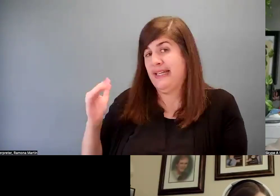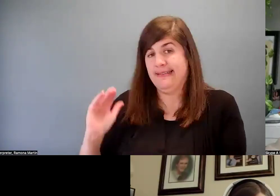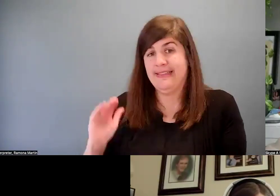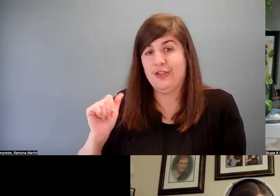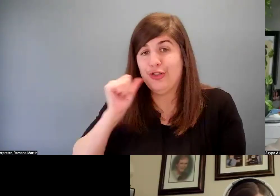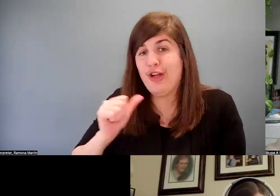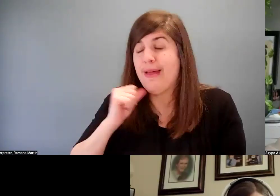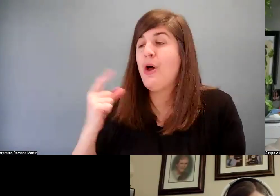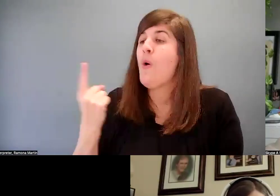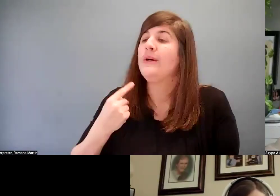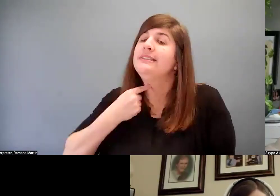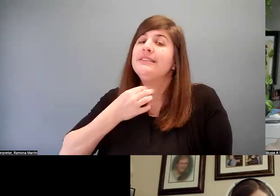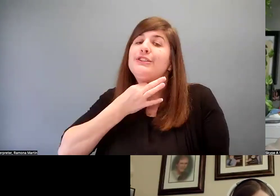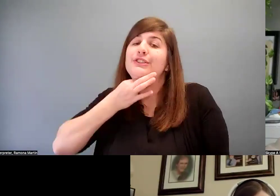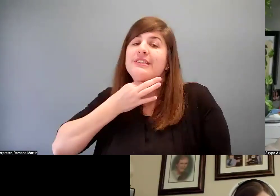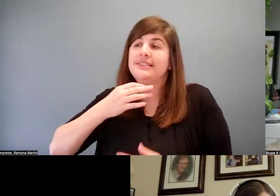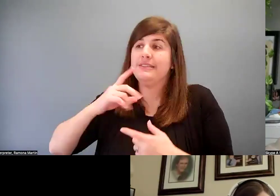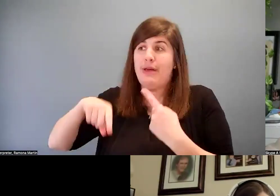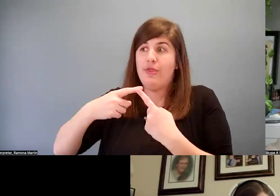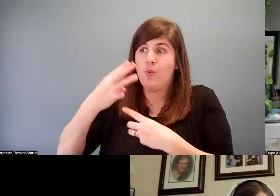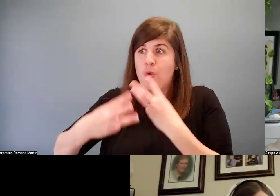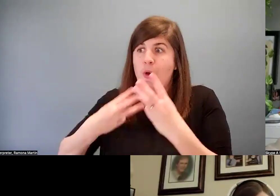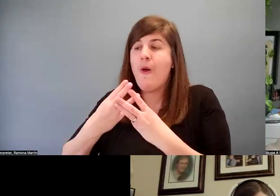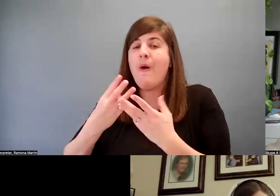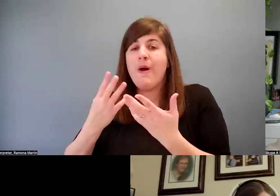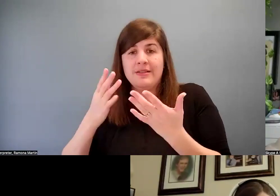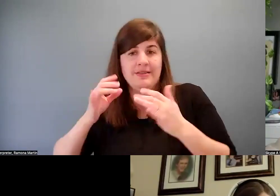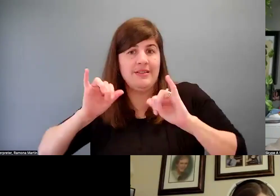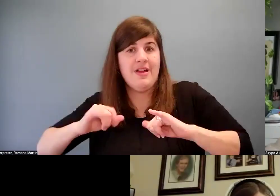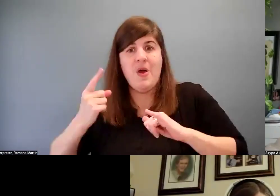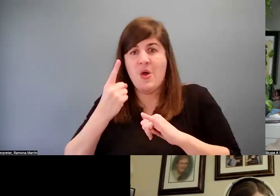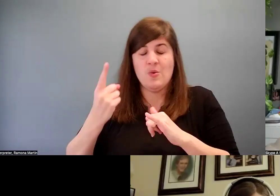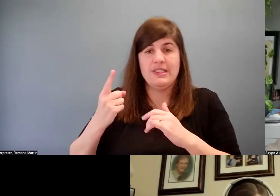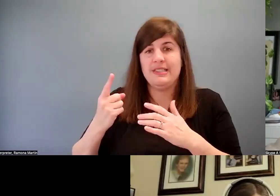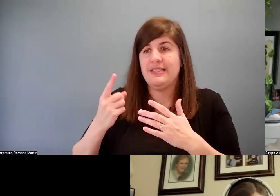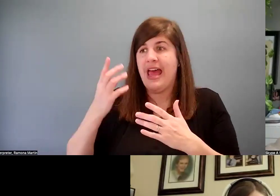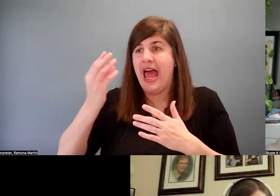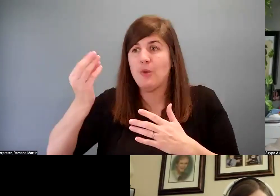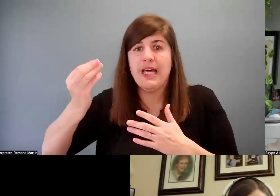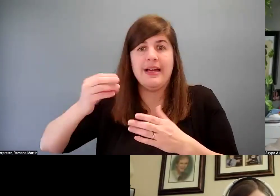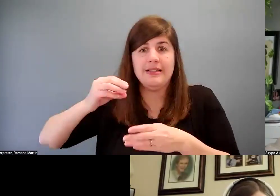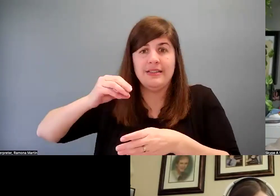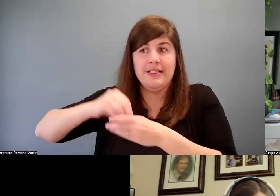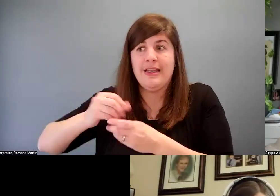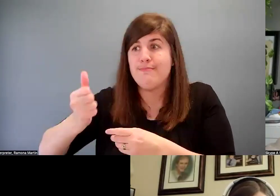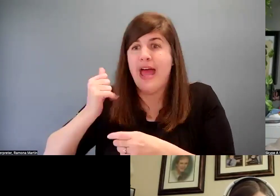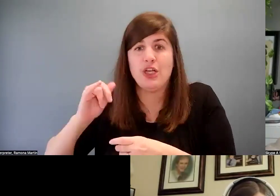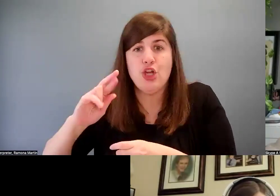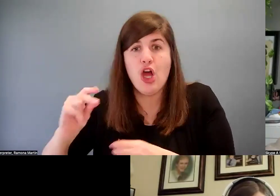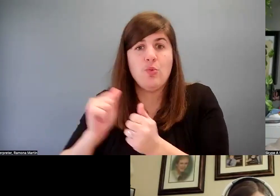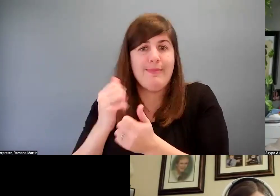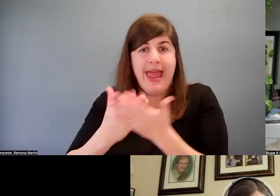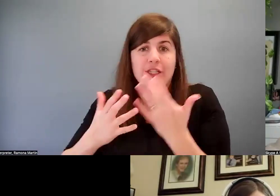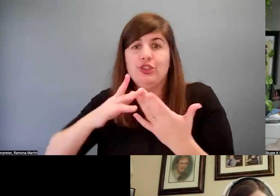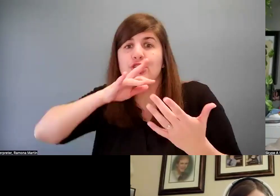have always been curious about the world, and I've always been with my hands dirty out in the backyard, trying to learn more